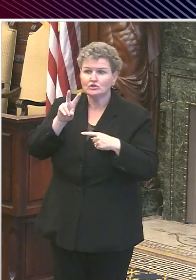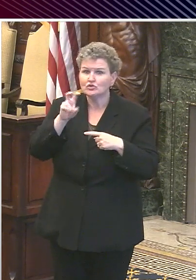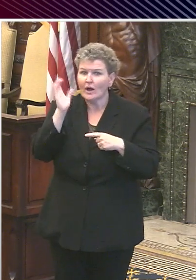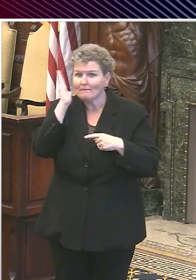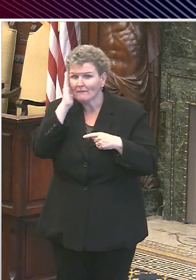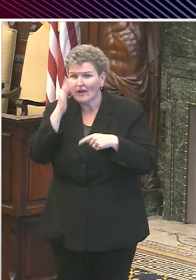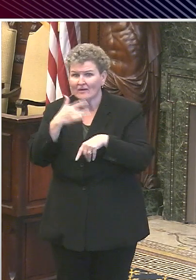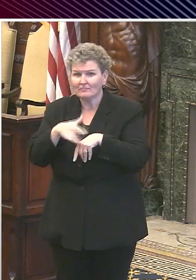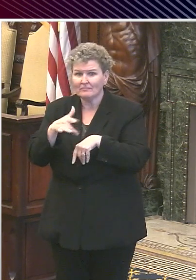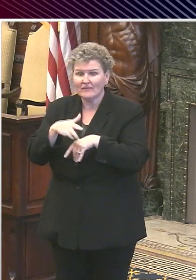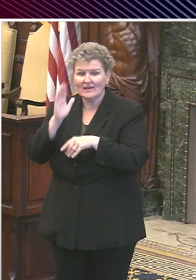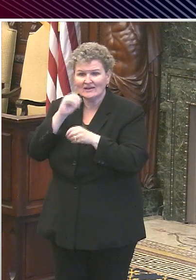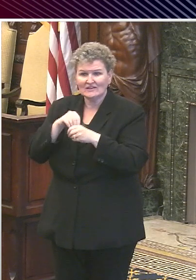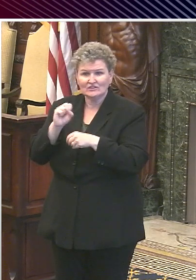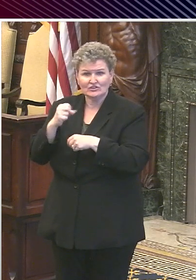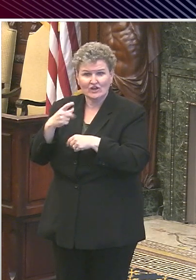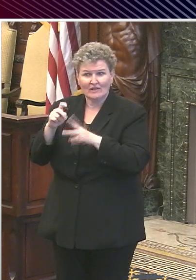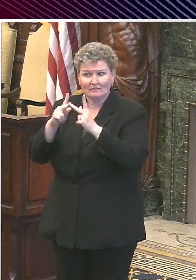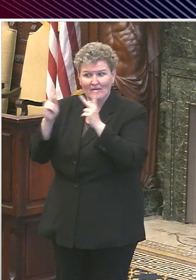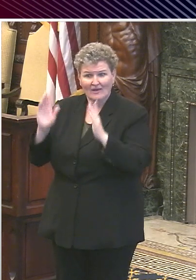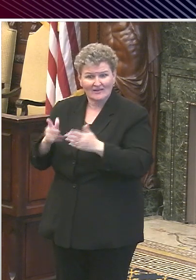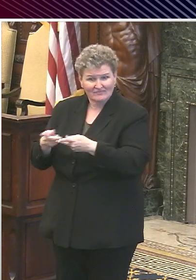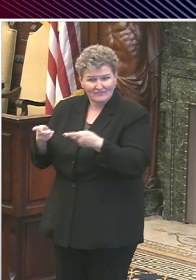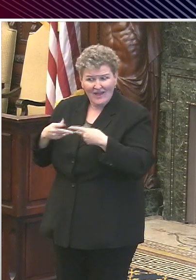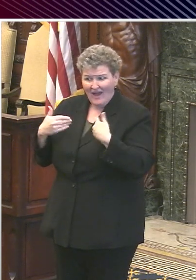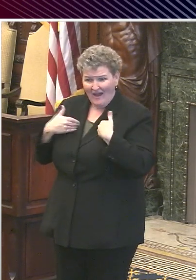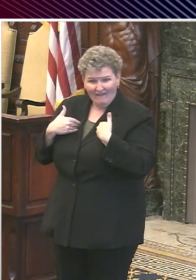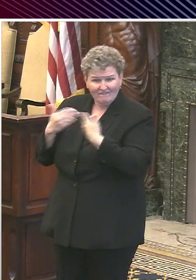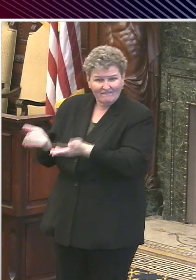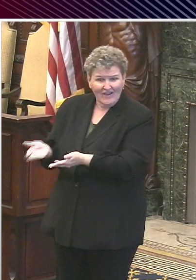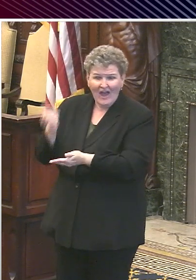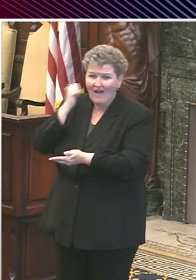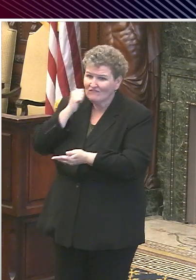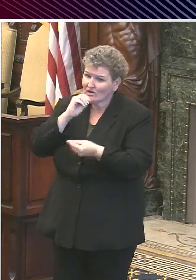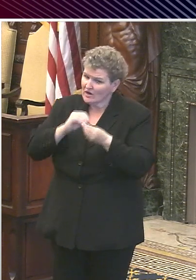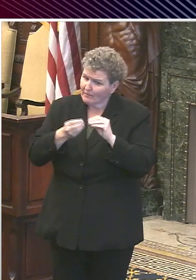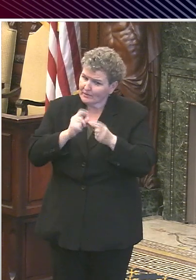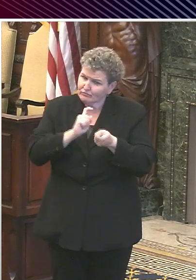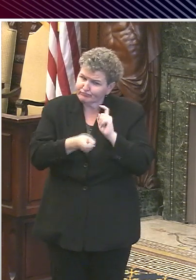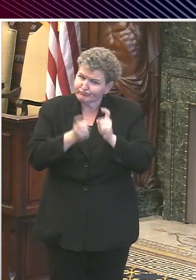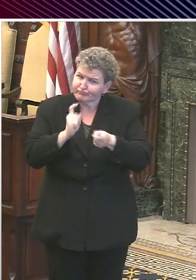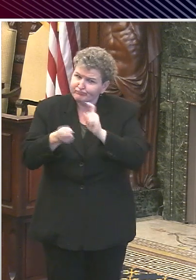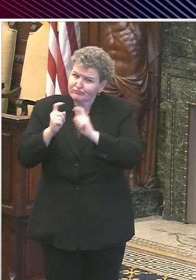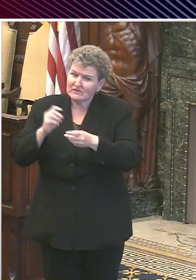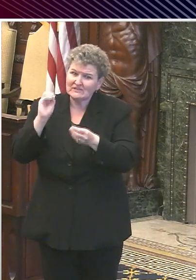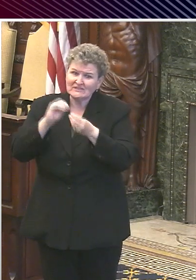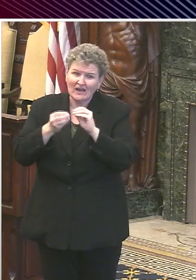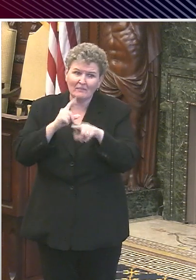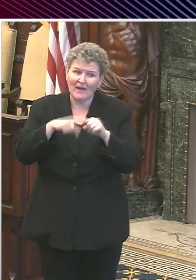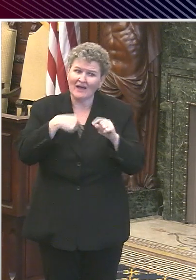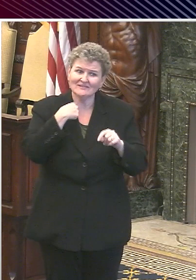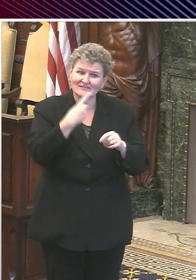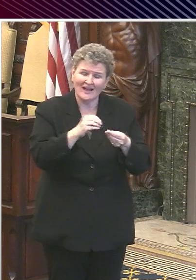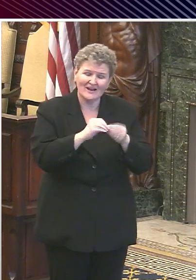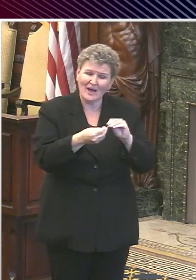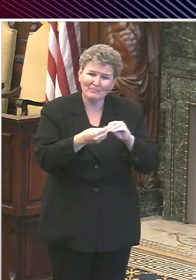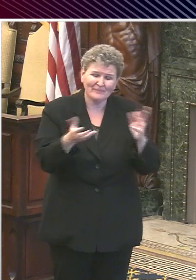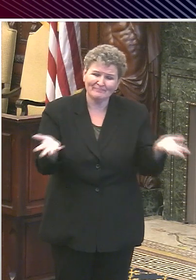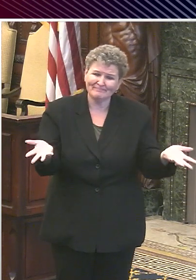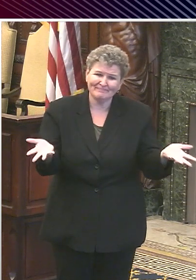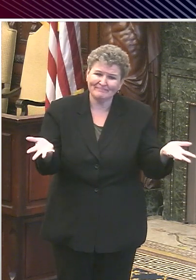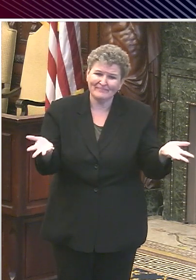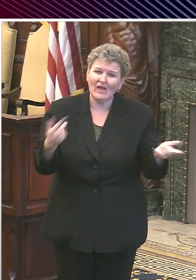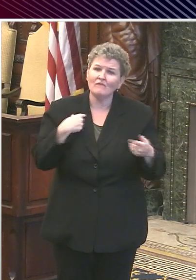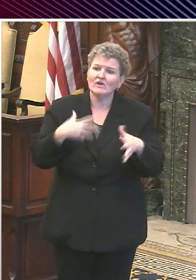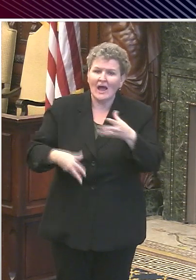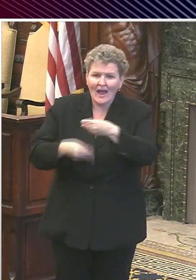shelter facilities, and it changes every day, so I can't give you an exact number, and we have the capacity to add beds